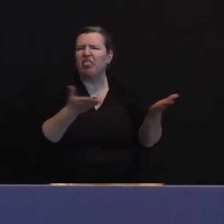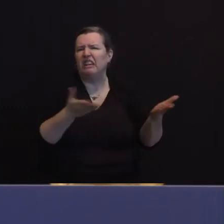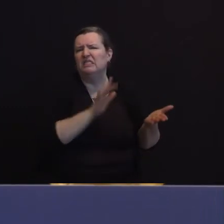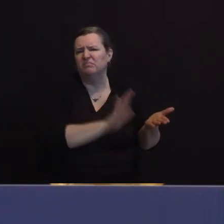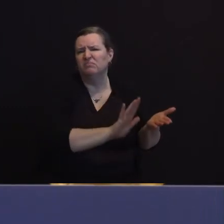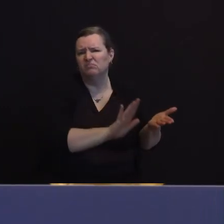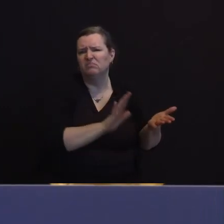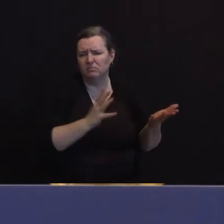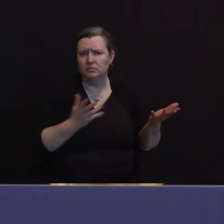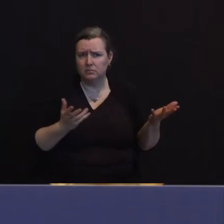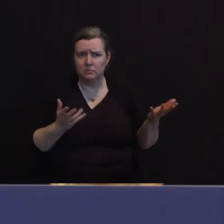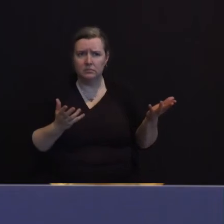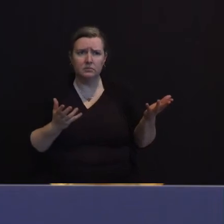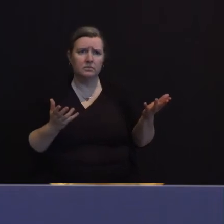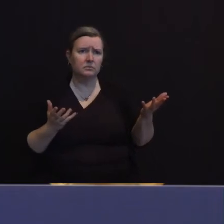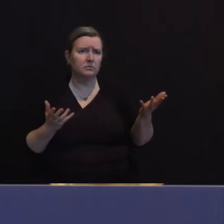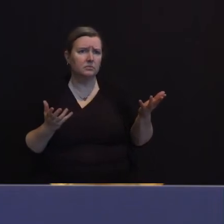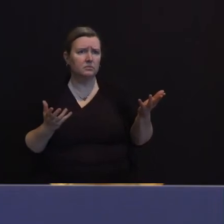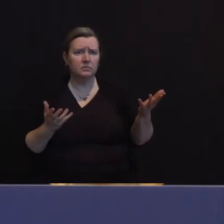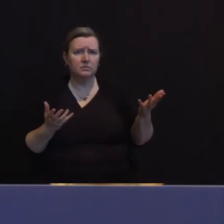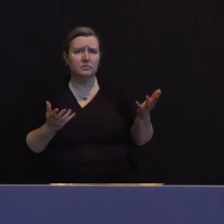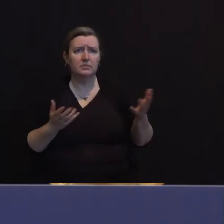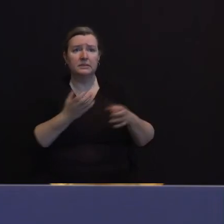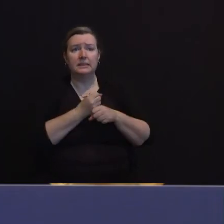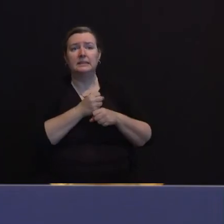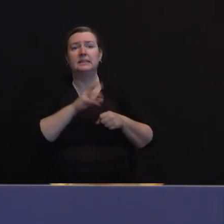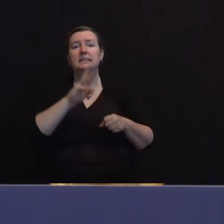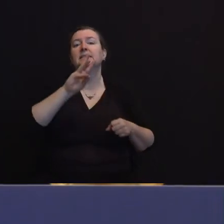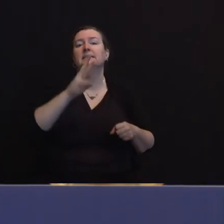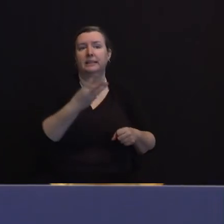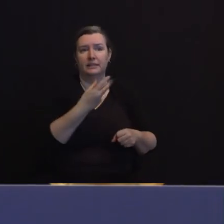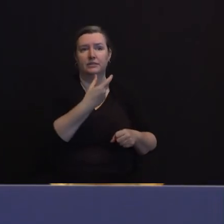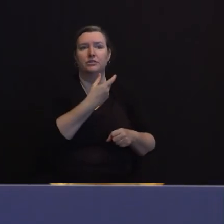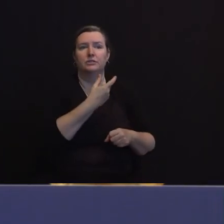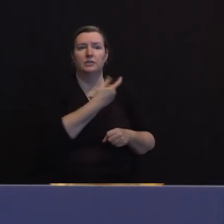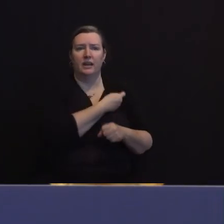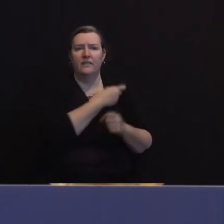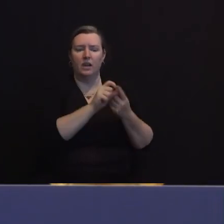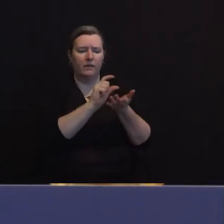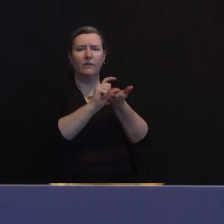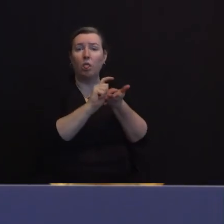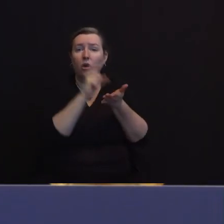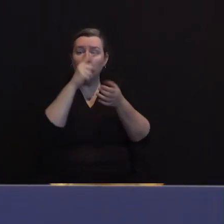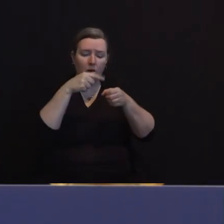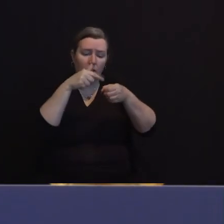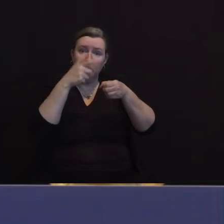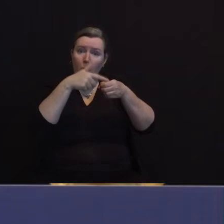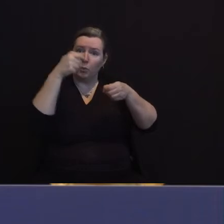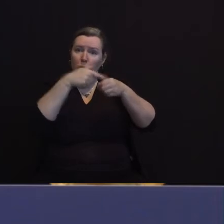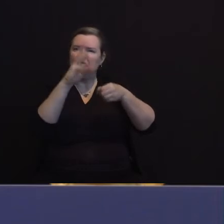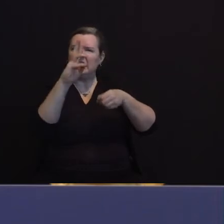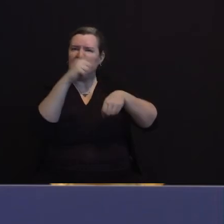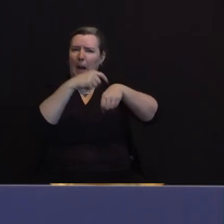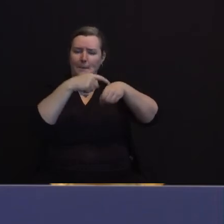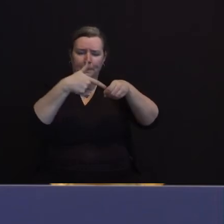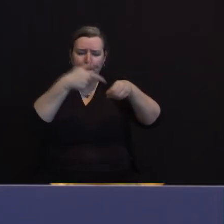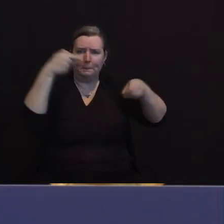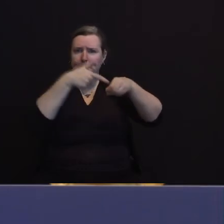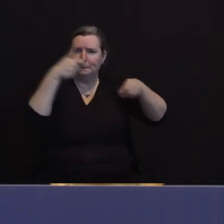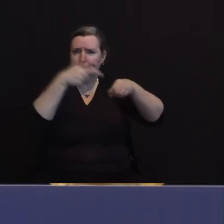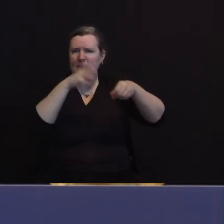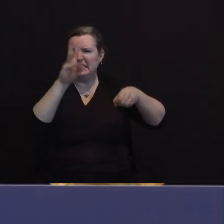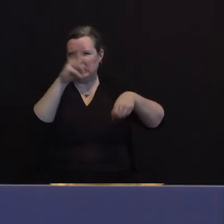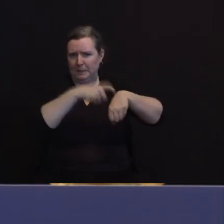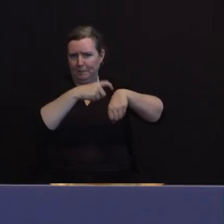dose out of the vial. And also aggressively, as you probably have seen in the press, was also discussed,